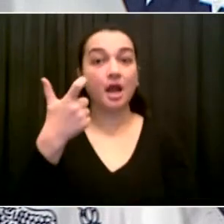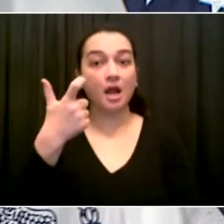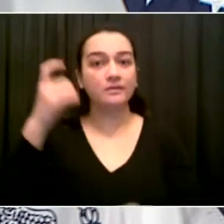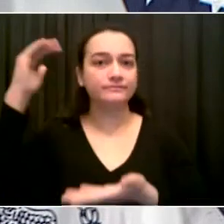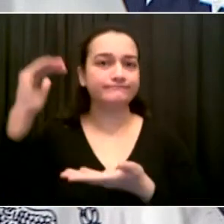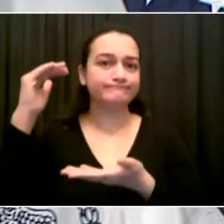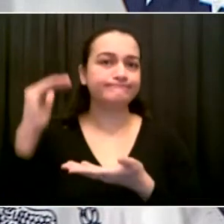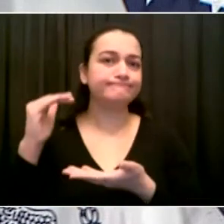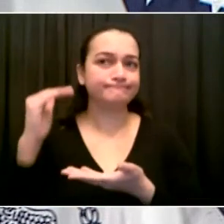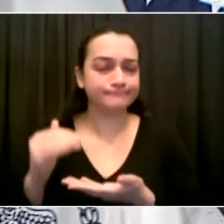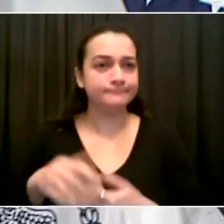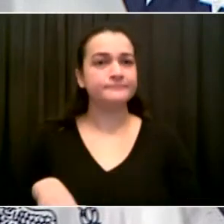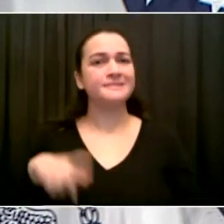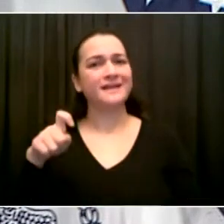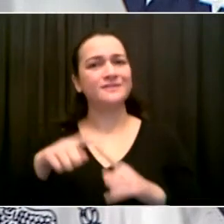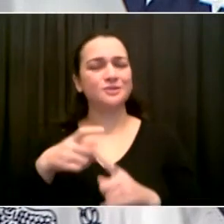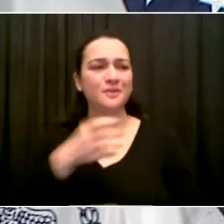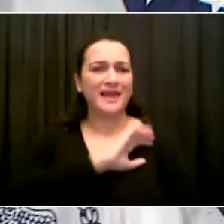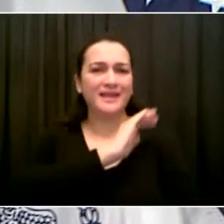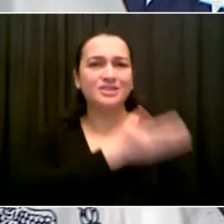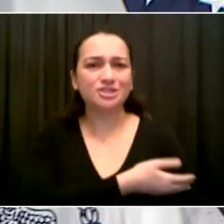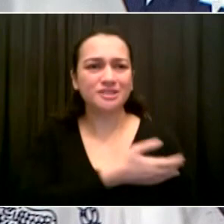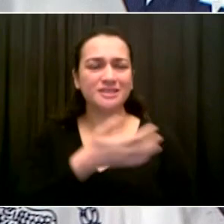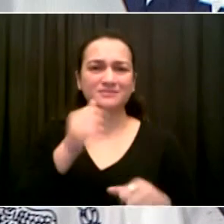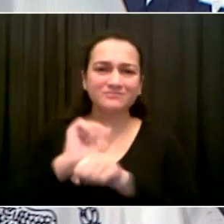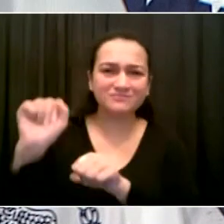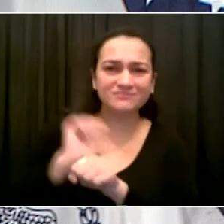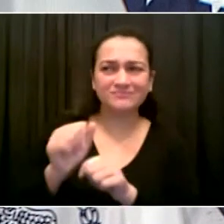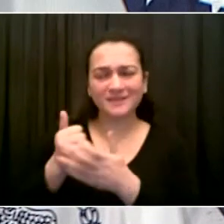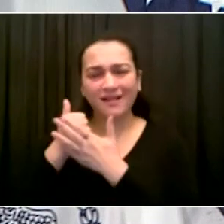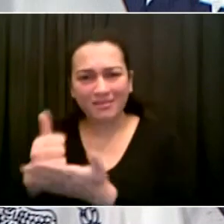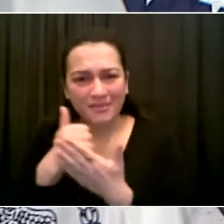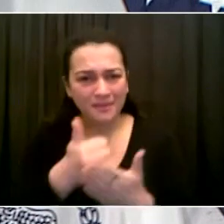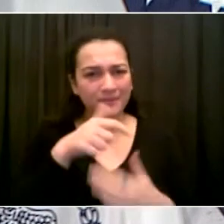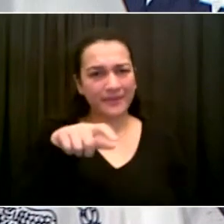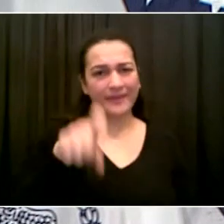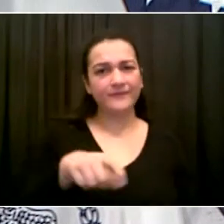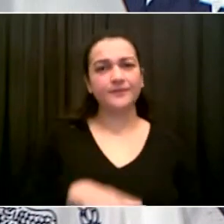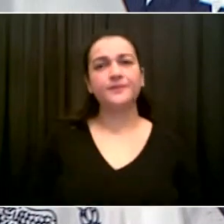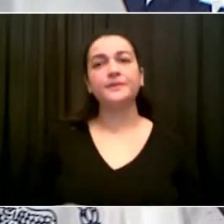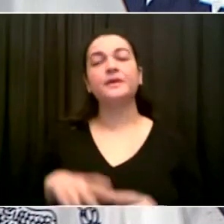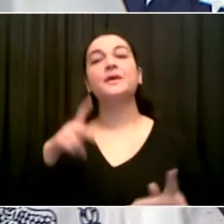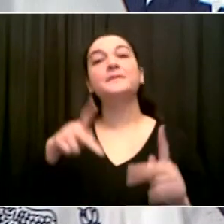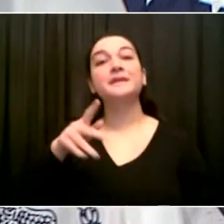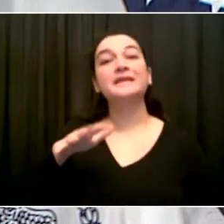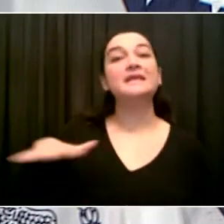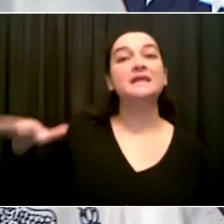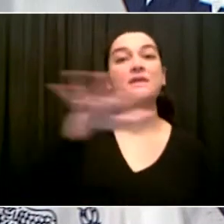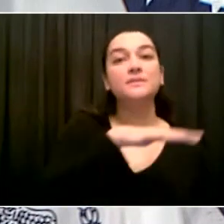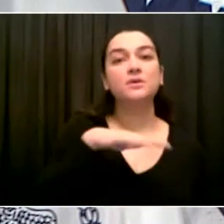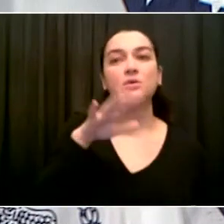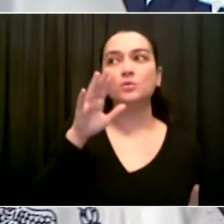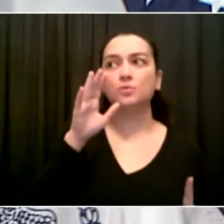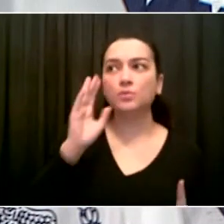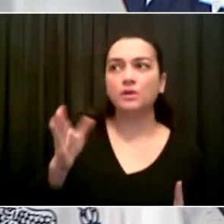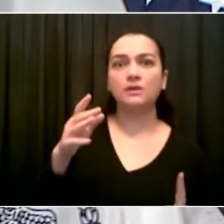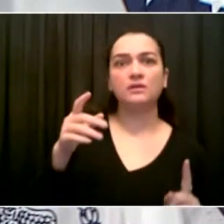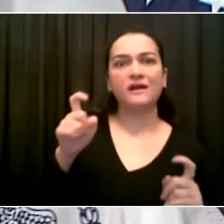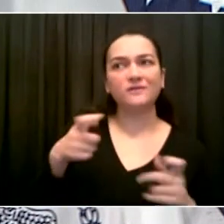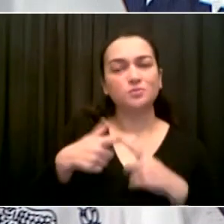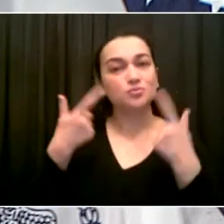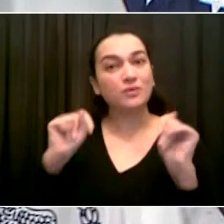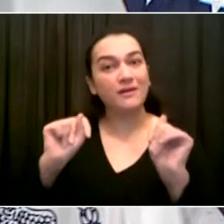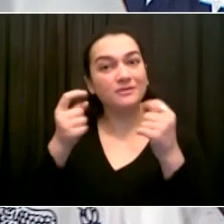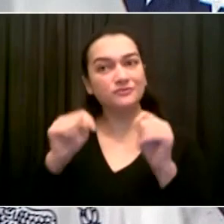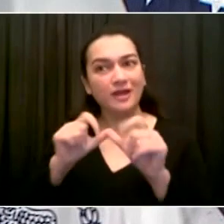see these actions and they know that continued help is coming. But New Yorkers don't live in fear. They keep moving forward. I